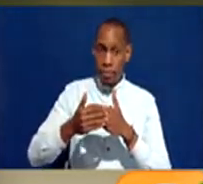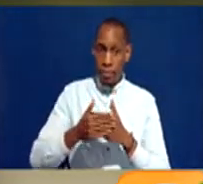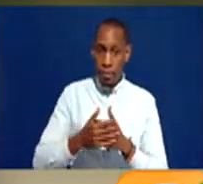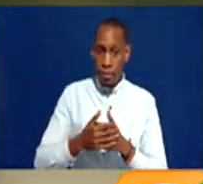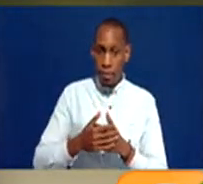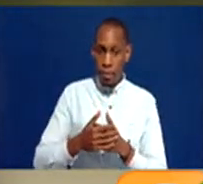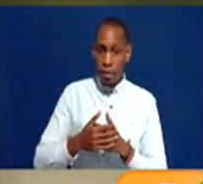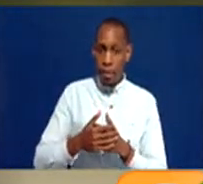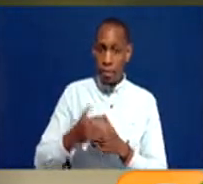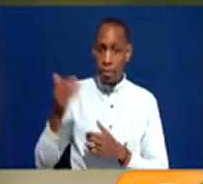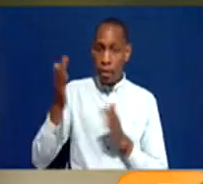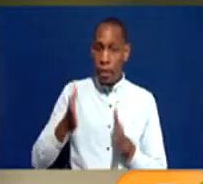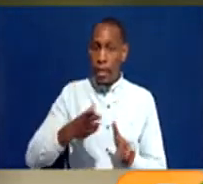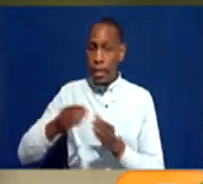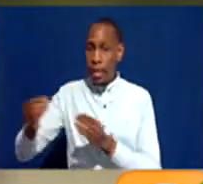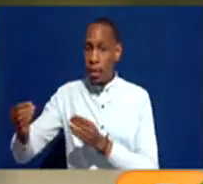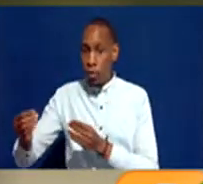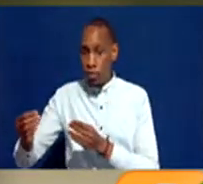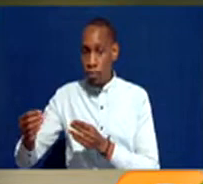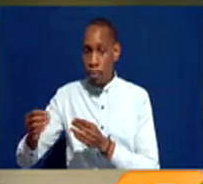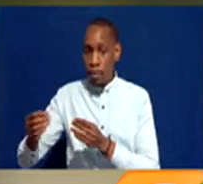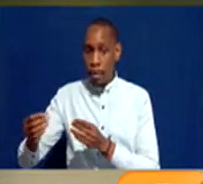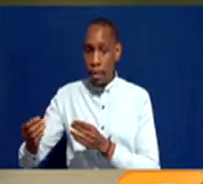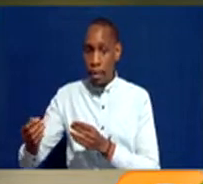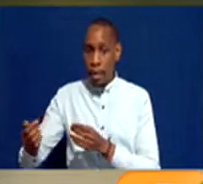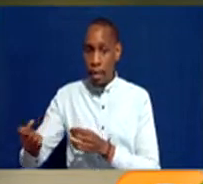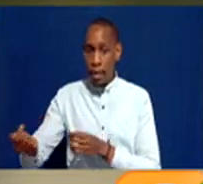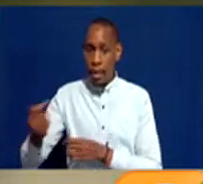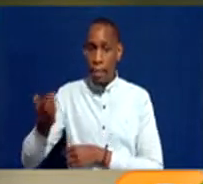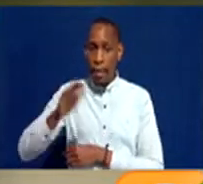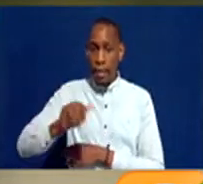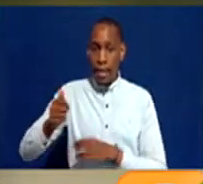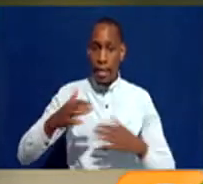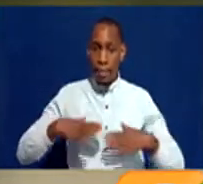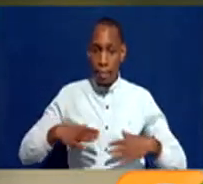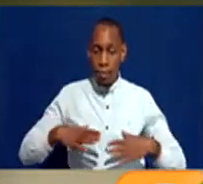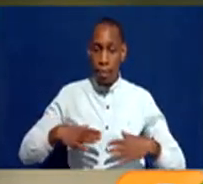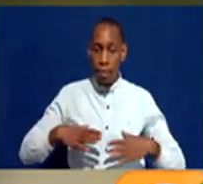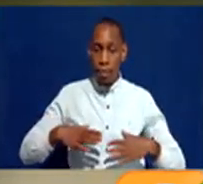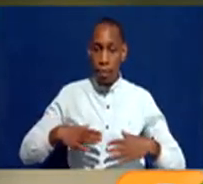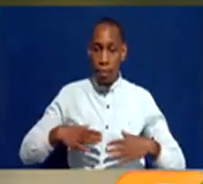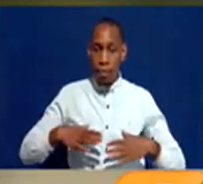he went and came back with some people. There were like around